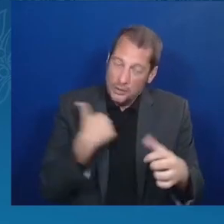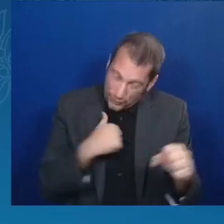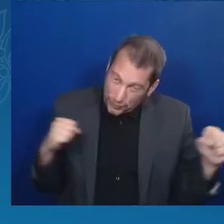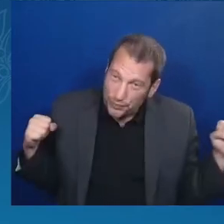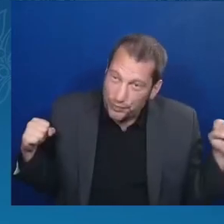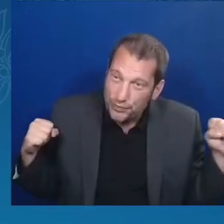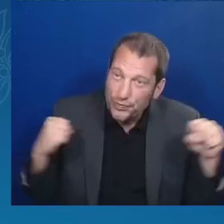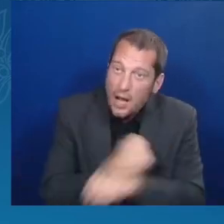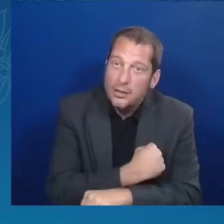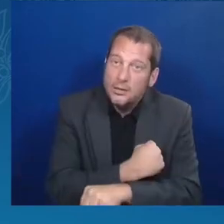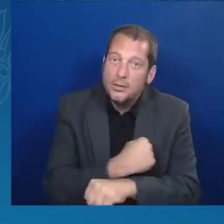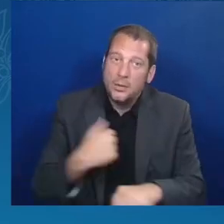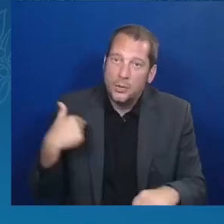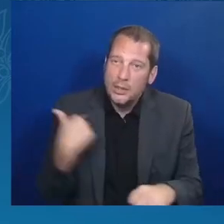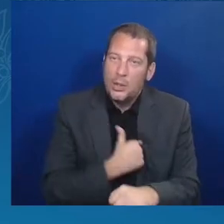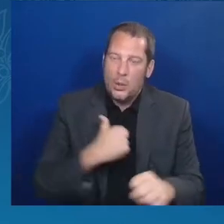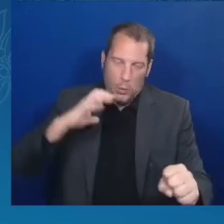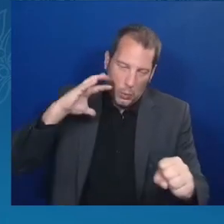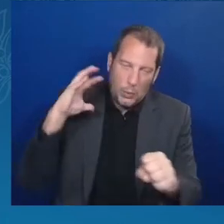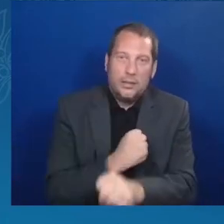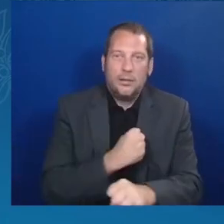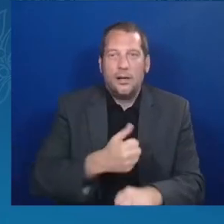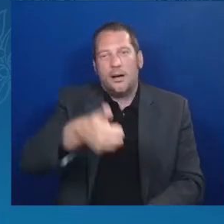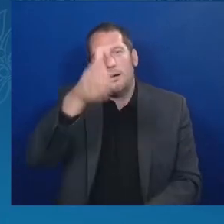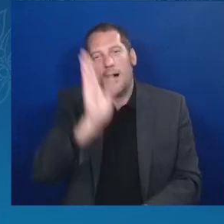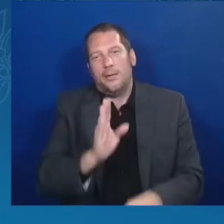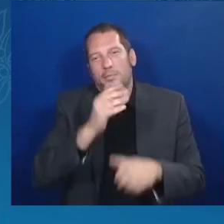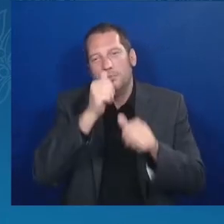you God Bless America thank